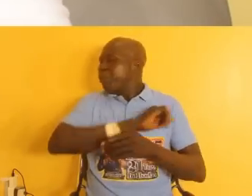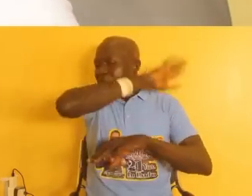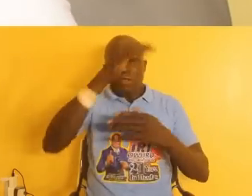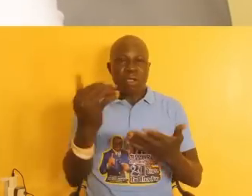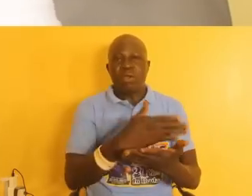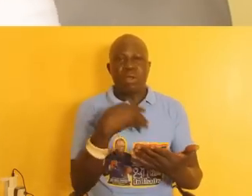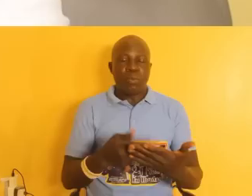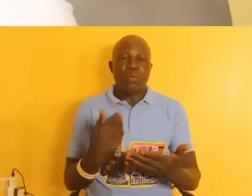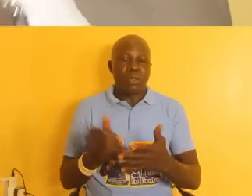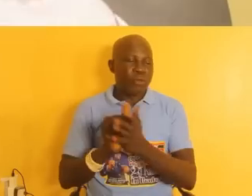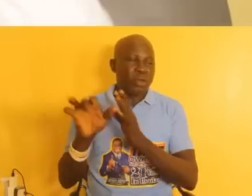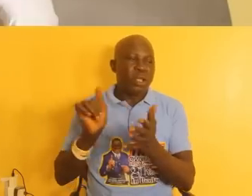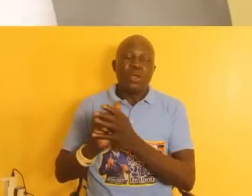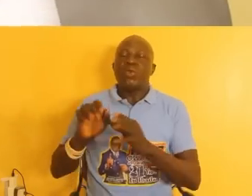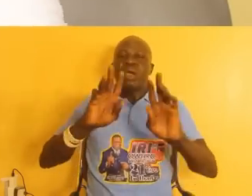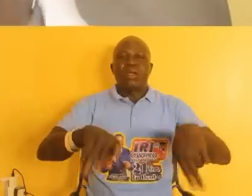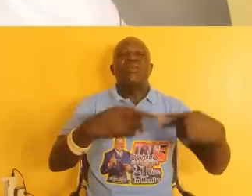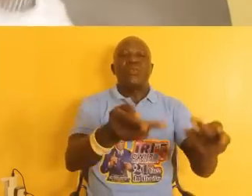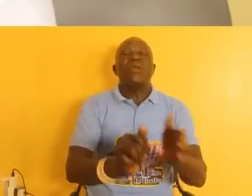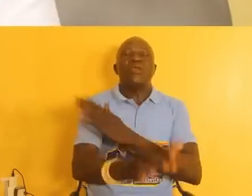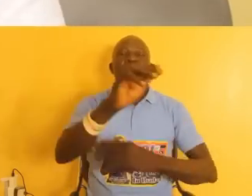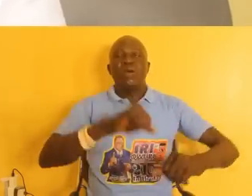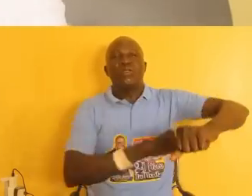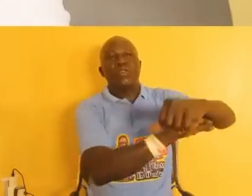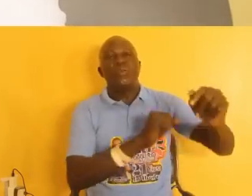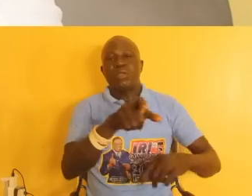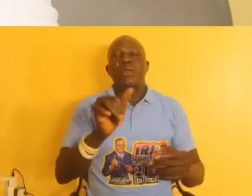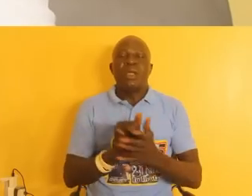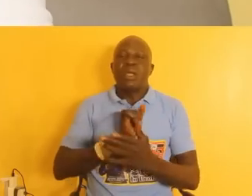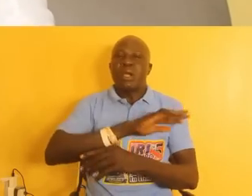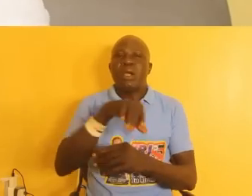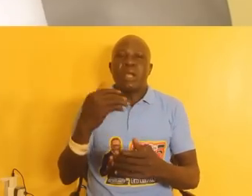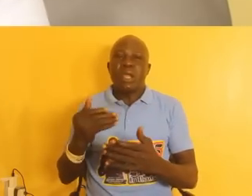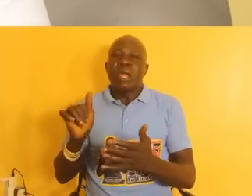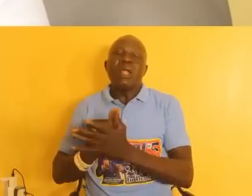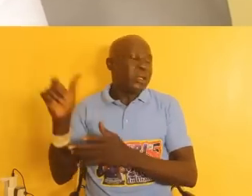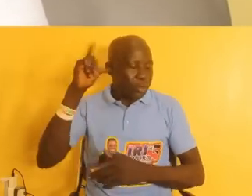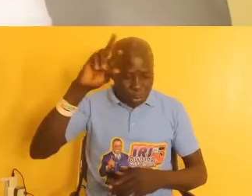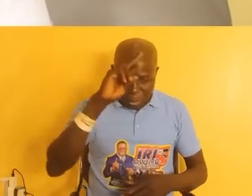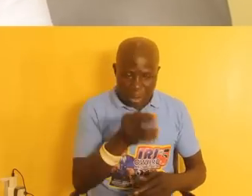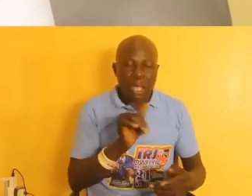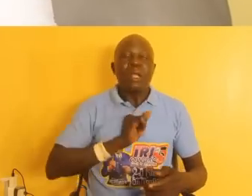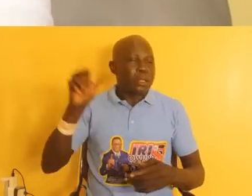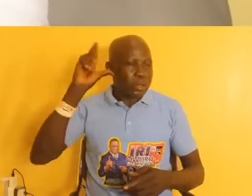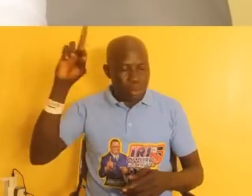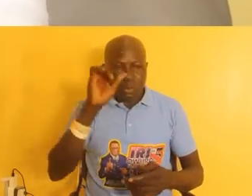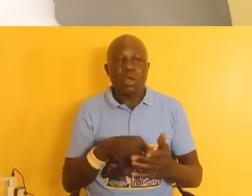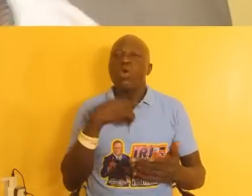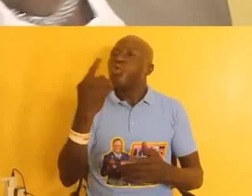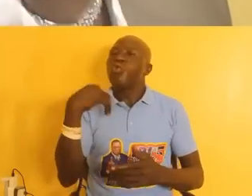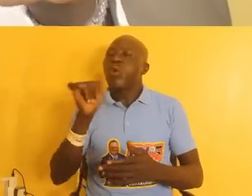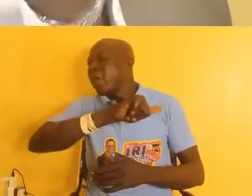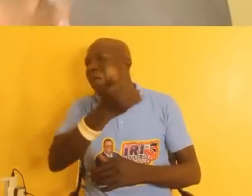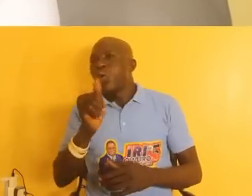lowo eni kankan. We come from them. Get them. So do you know? Ebomisa. Tell me,